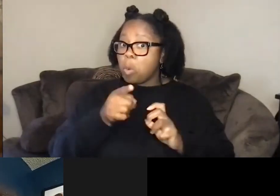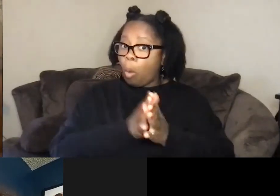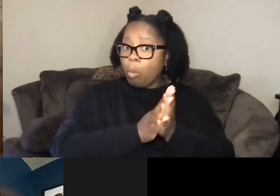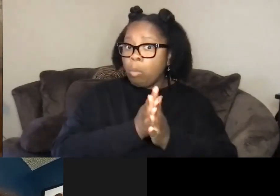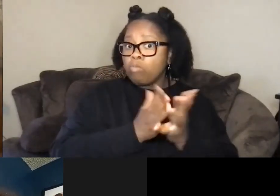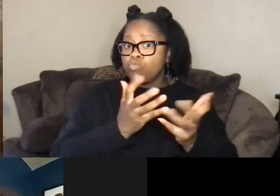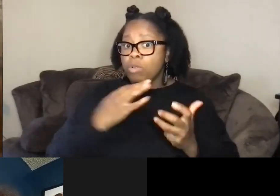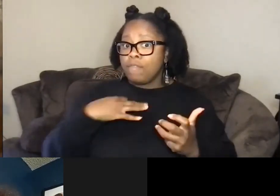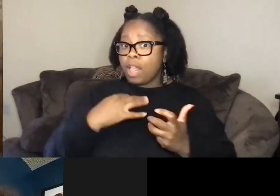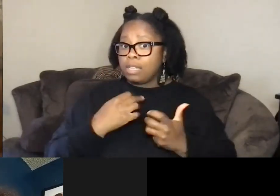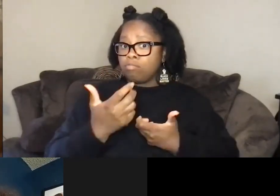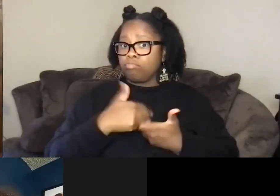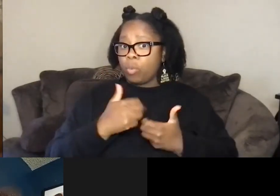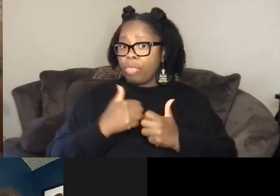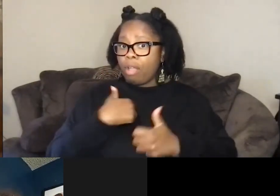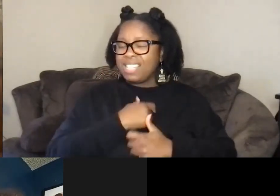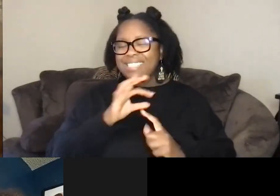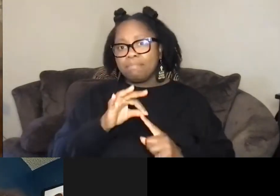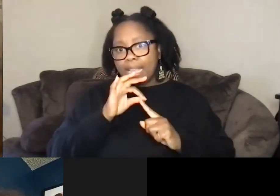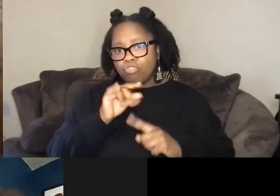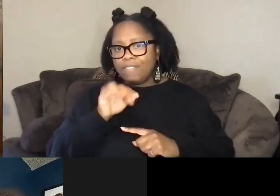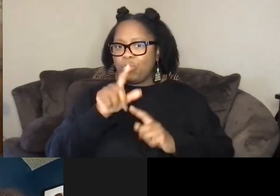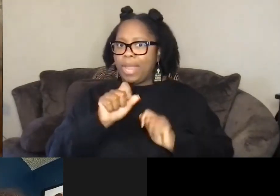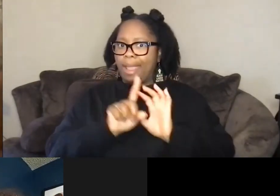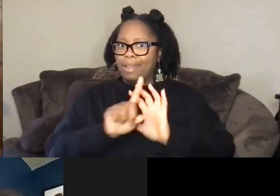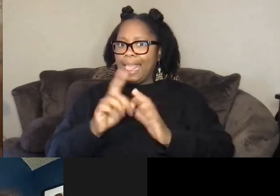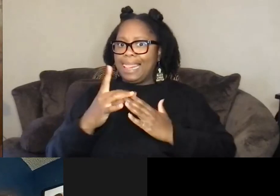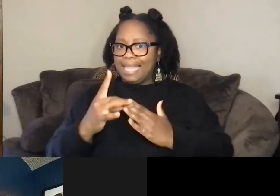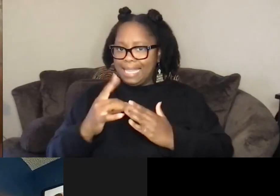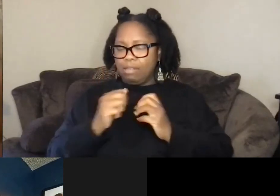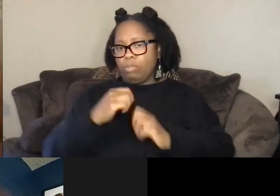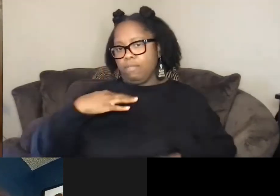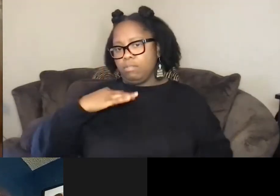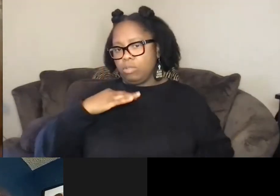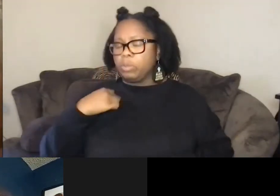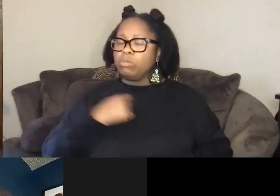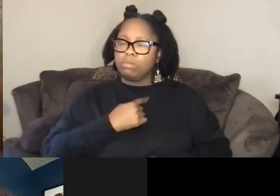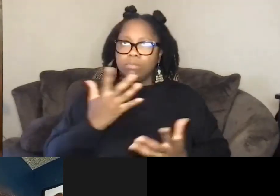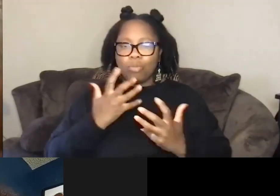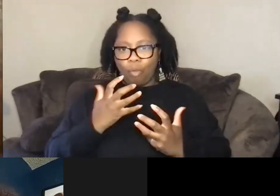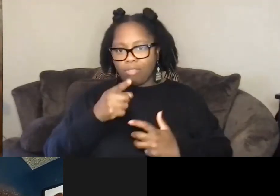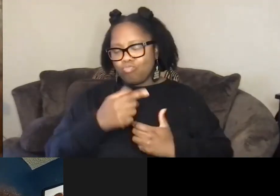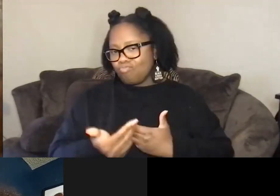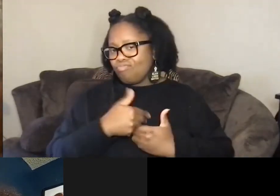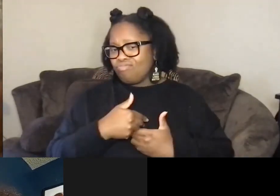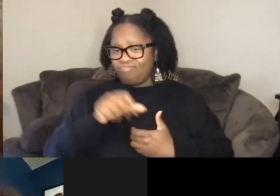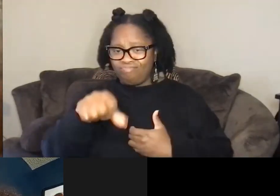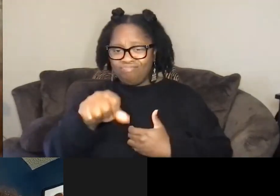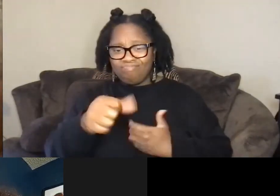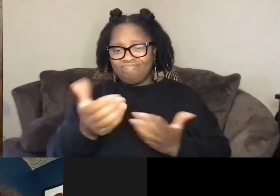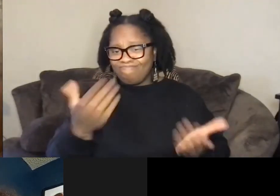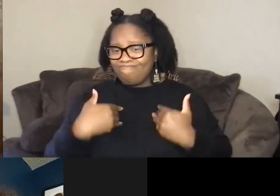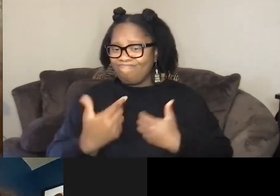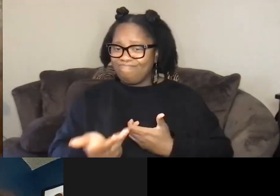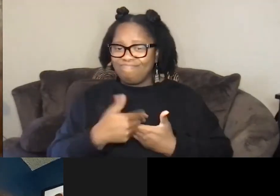us on, especially if you're willing to take some leadership in that volunteering, we would love to have you. We would love to have you join